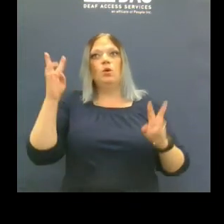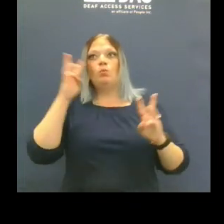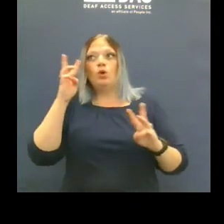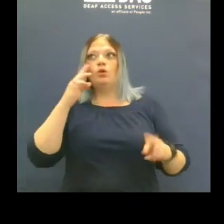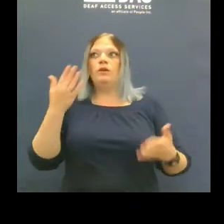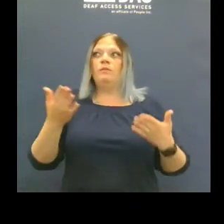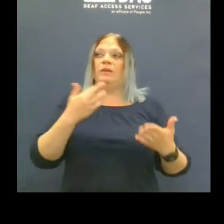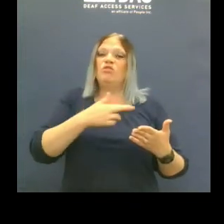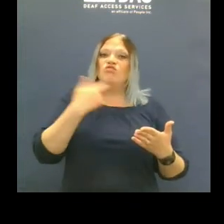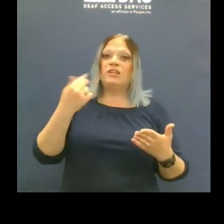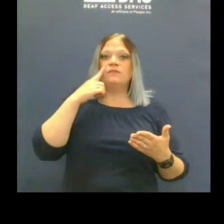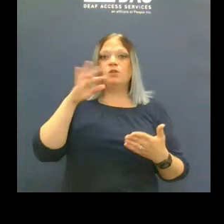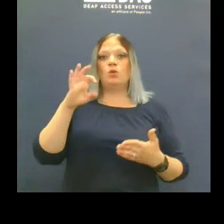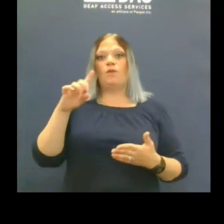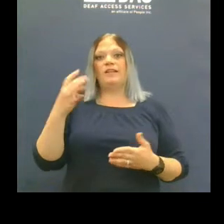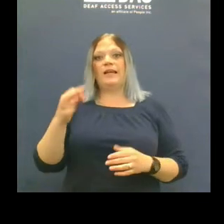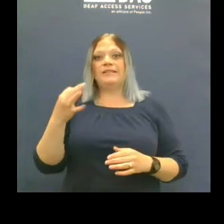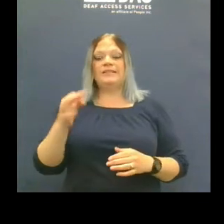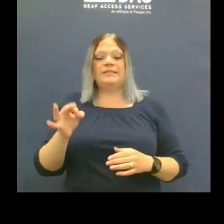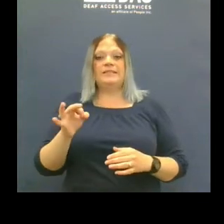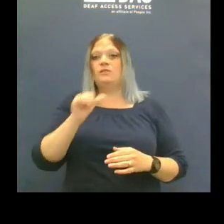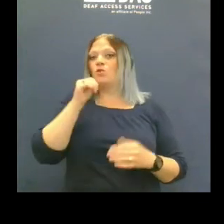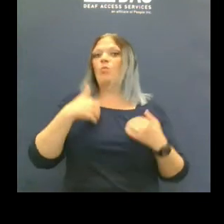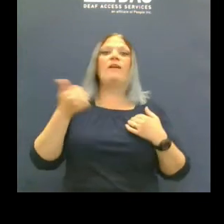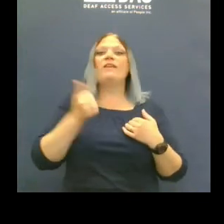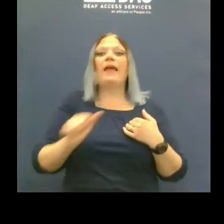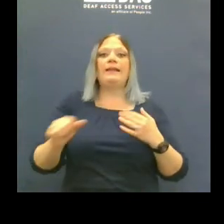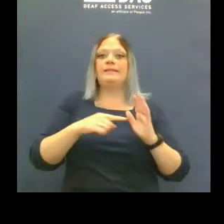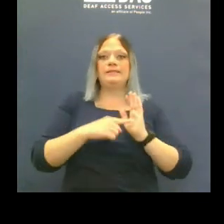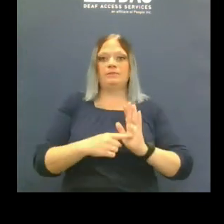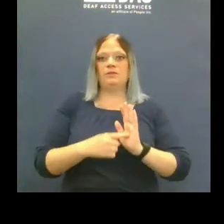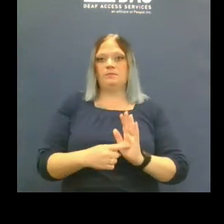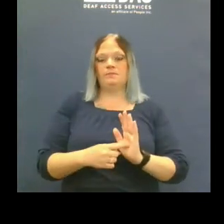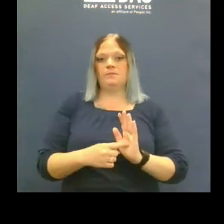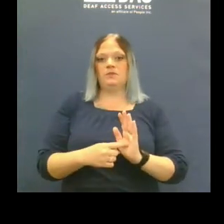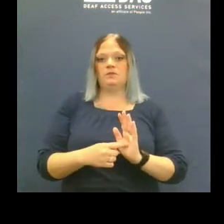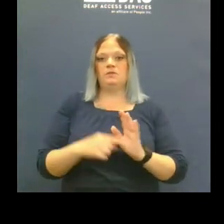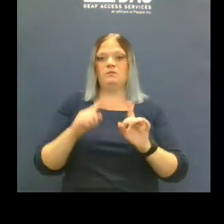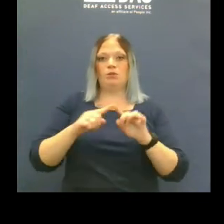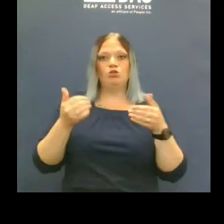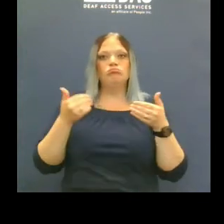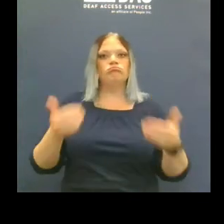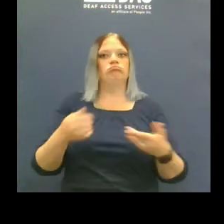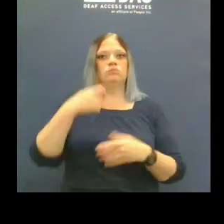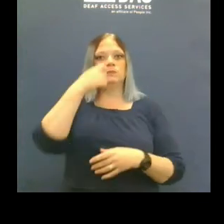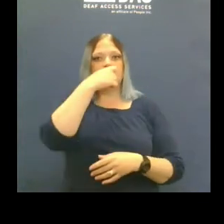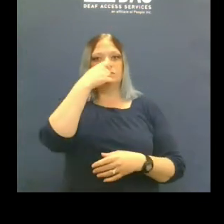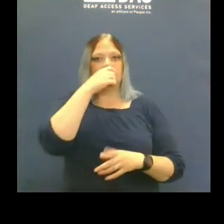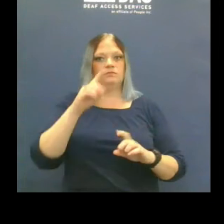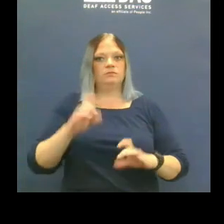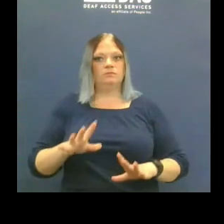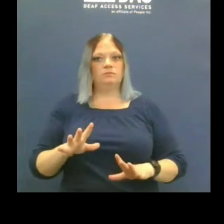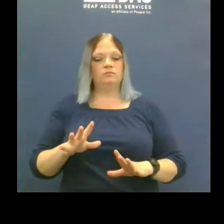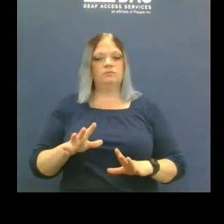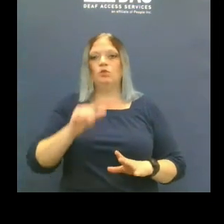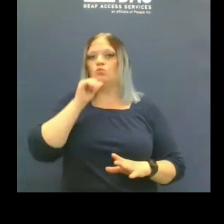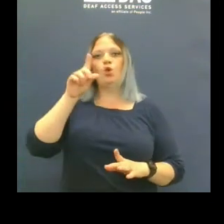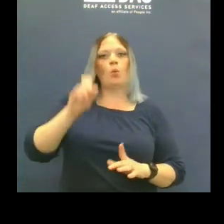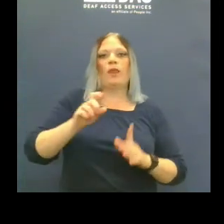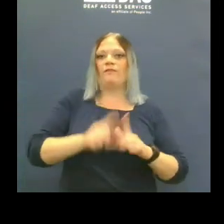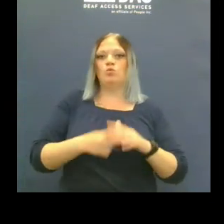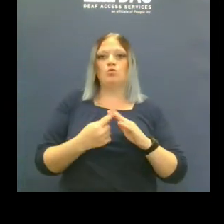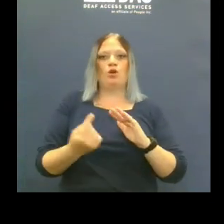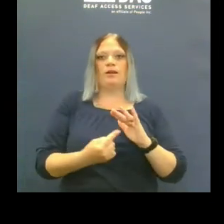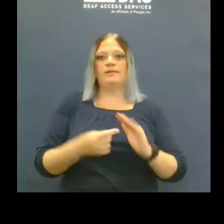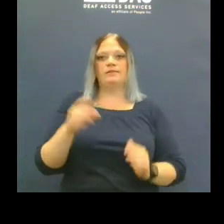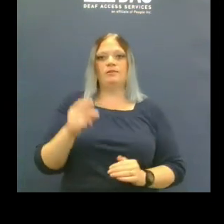be at risk of COVID-19 and you don't have any symptoms, and you go and you have a specimen collected, you do not need to be